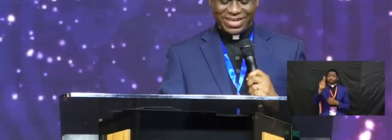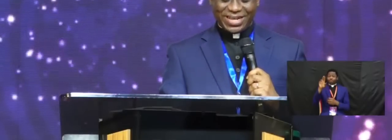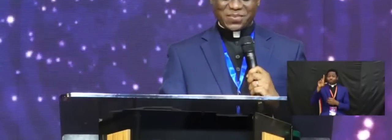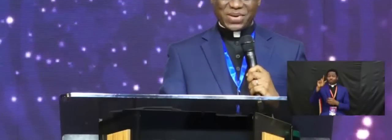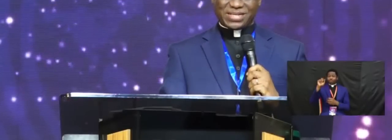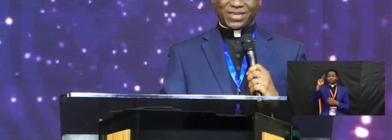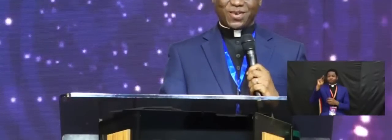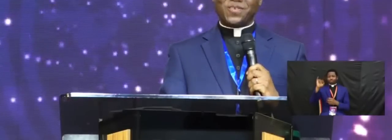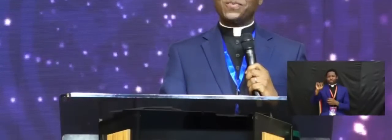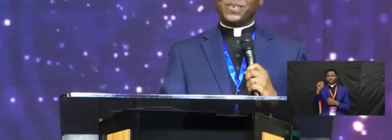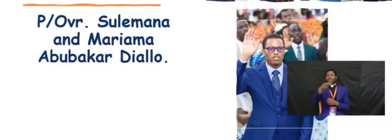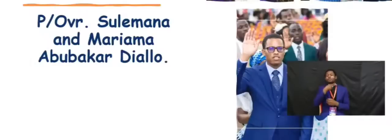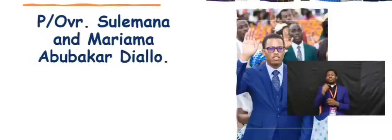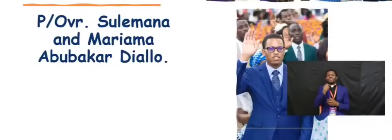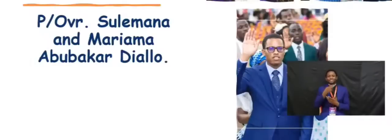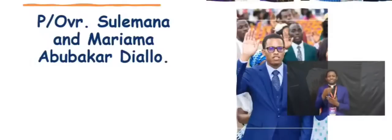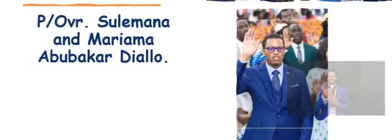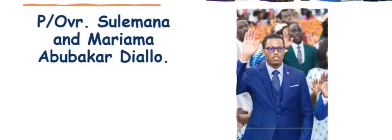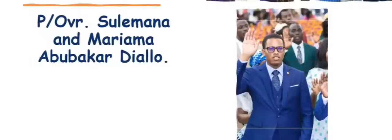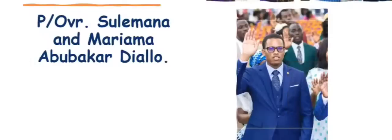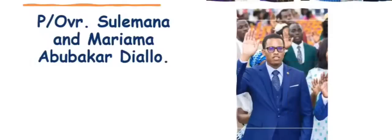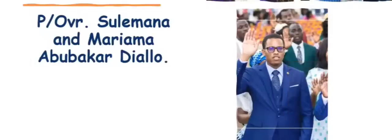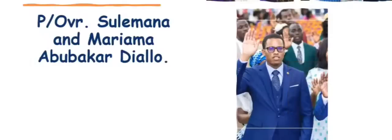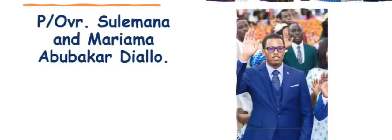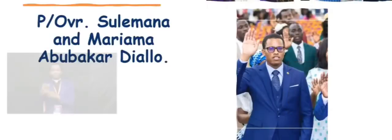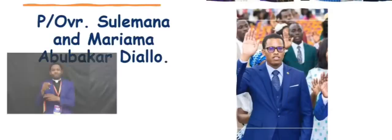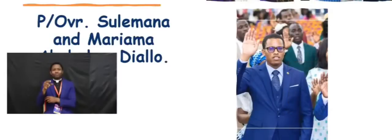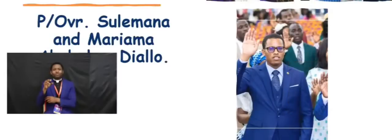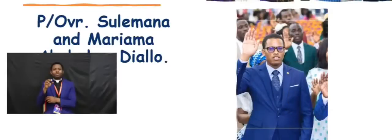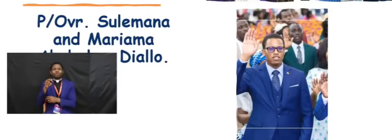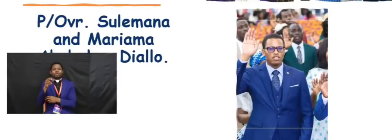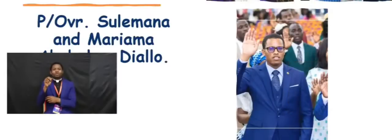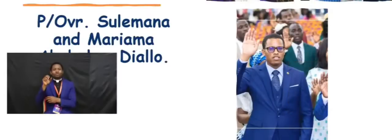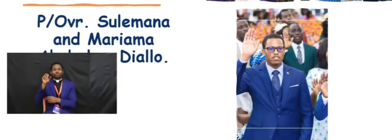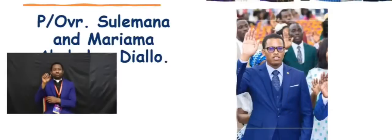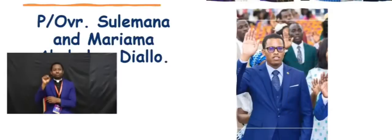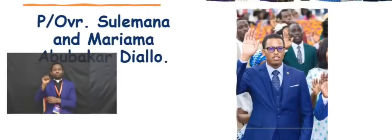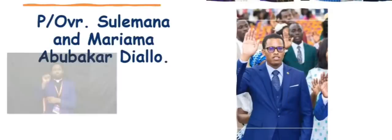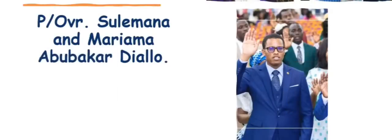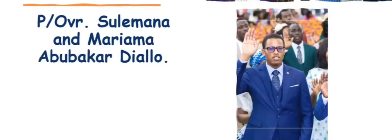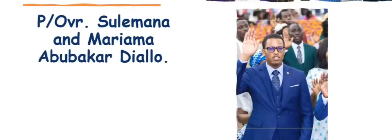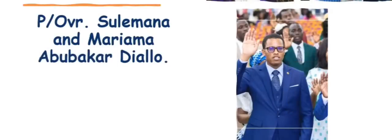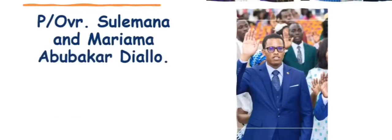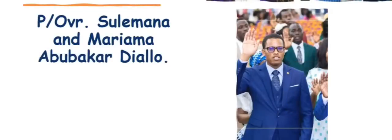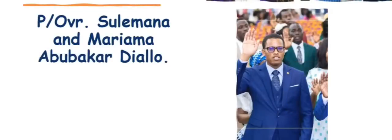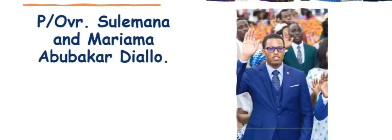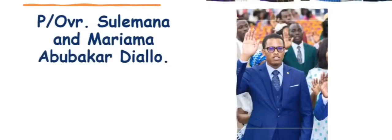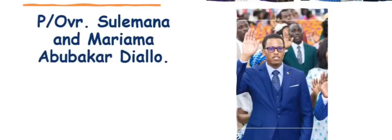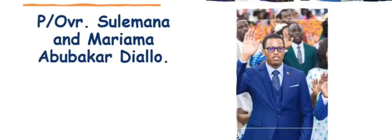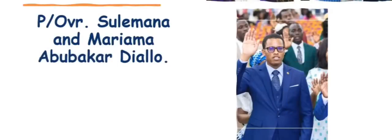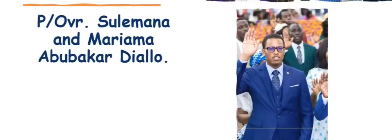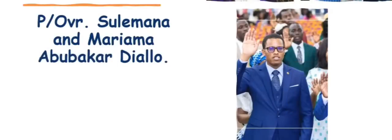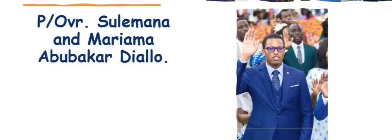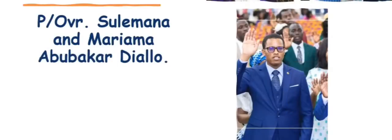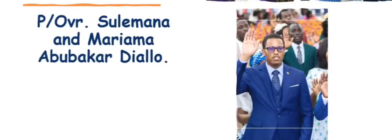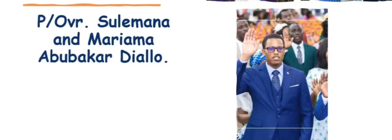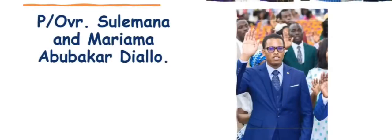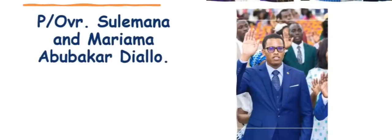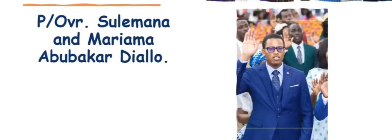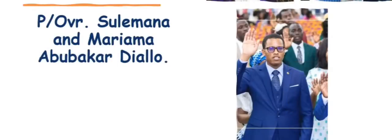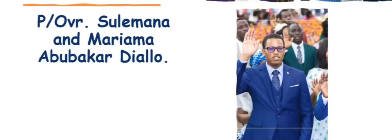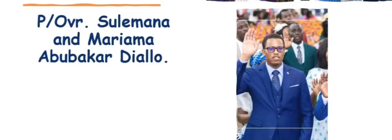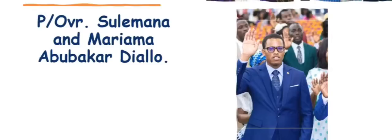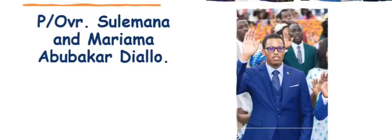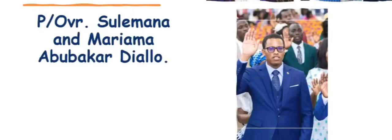field in the person of overseer Sullean Abu Bakal Dio. Do you see